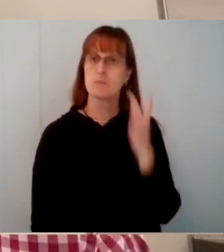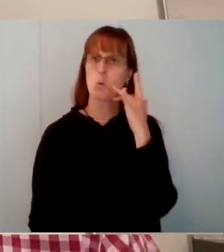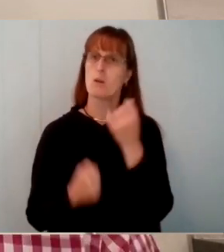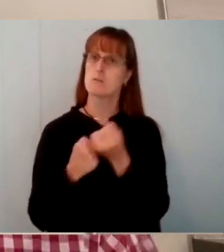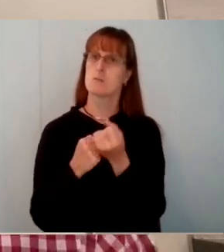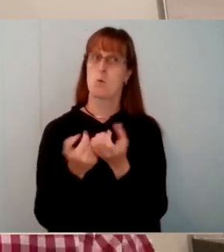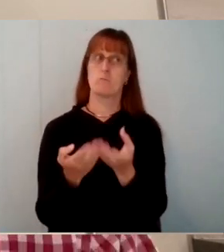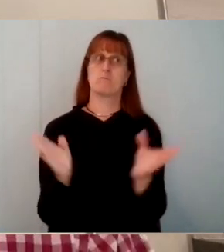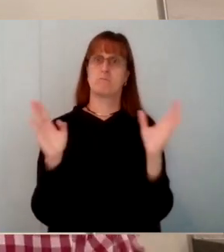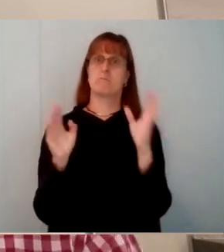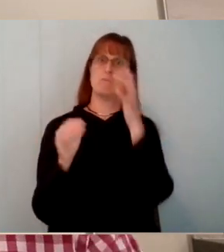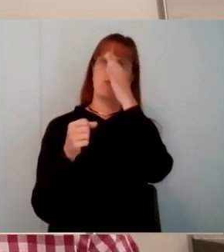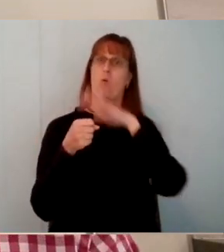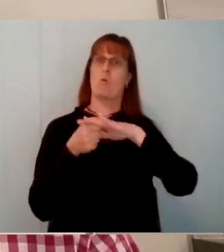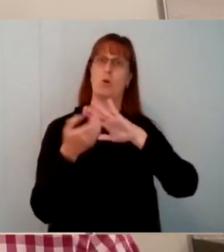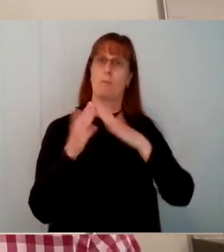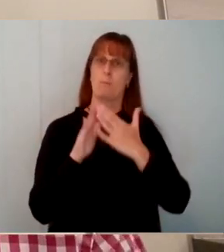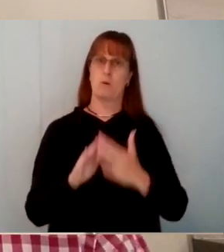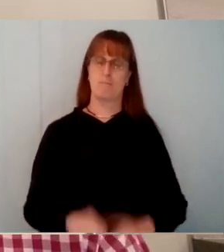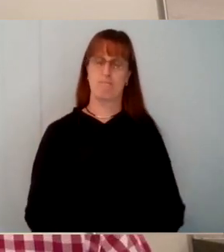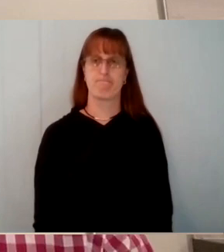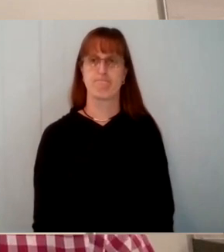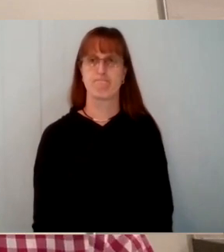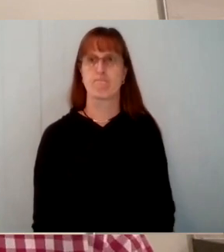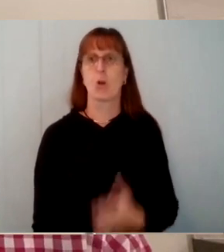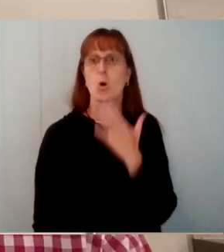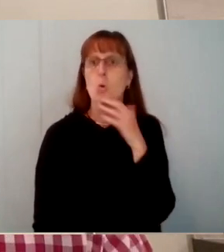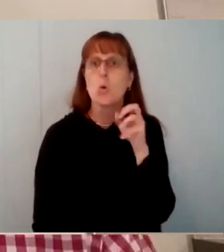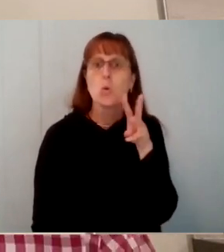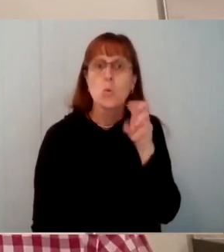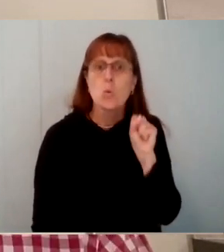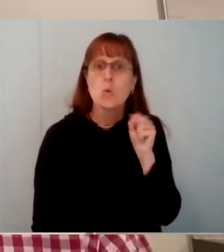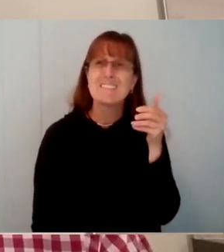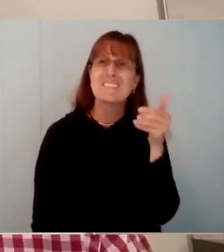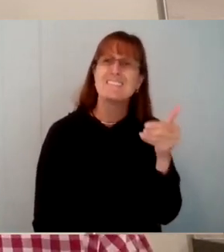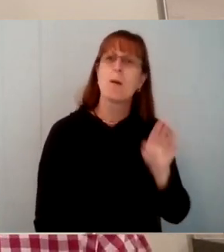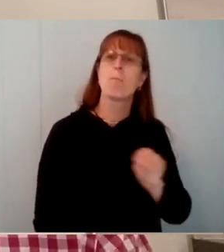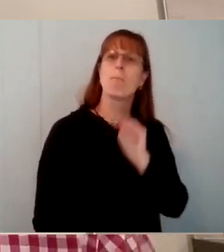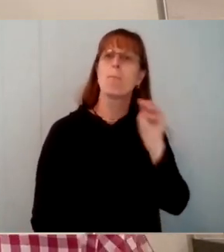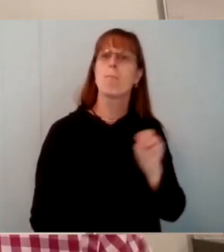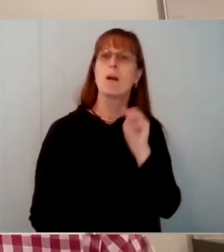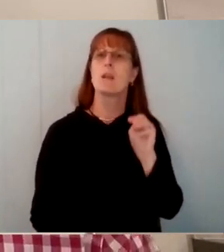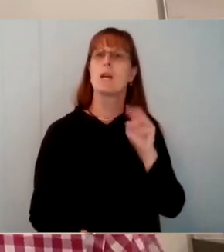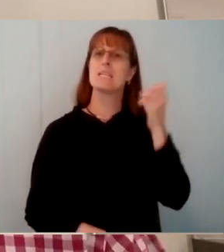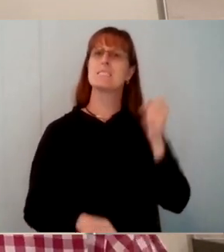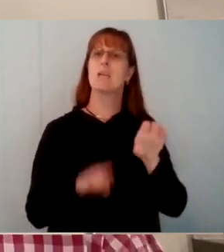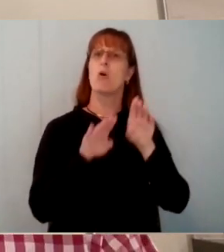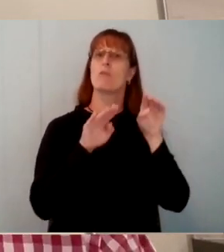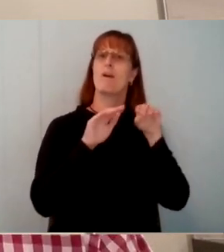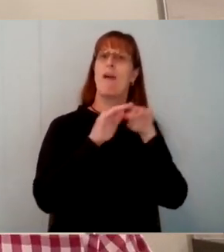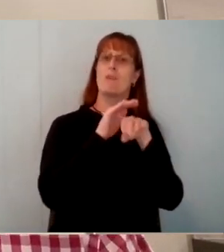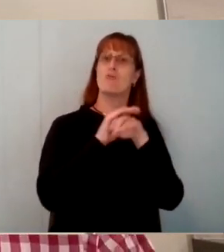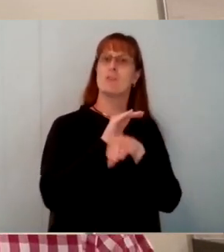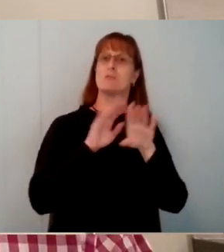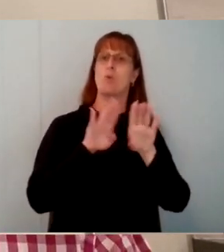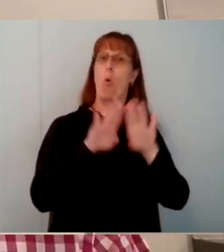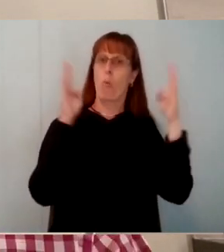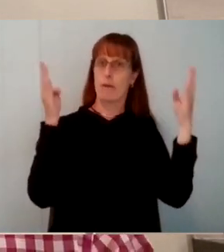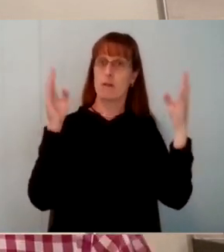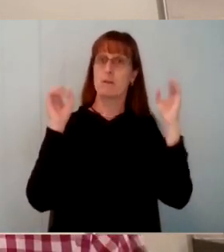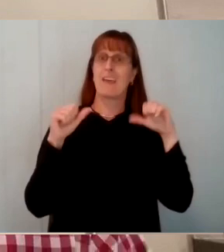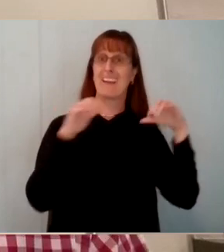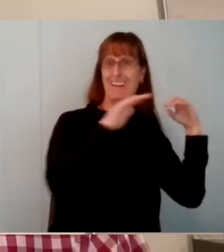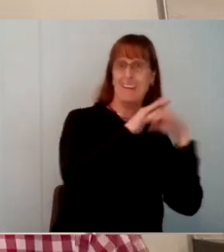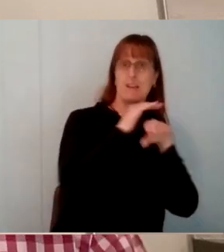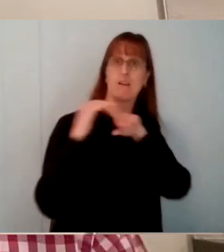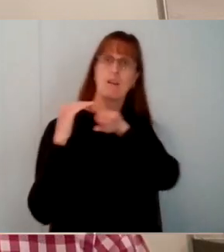doing to help support our community. Good news on Monday, the south entrance at Haywood Hospital will open, so we will go to 2 entrances, and they